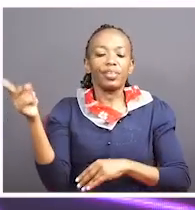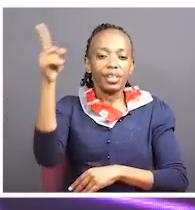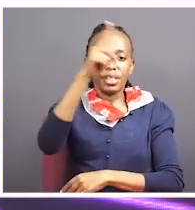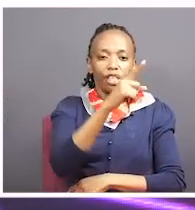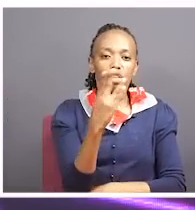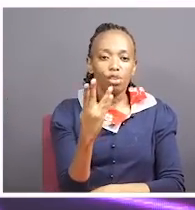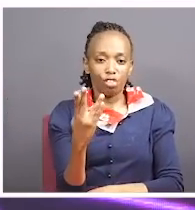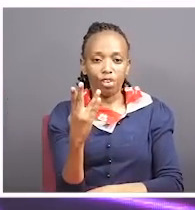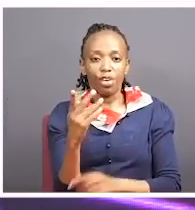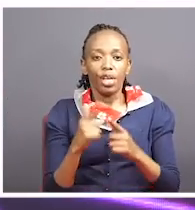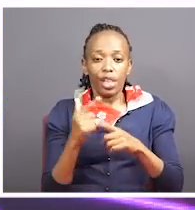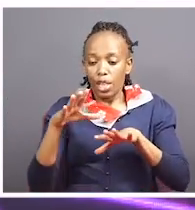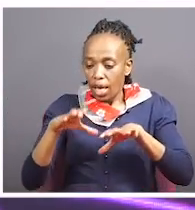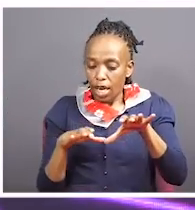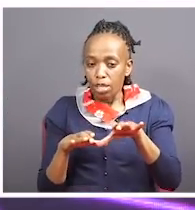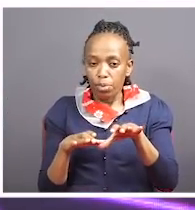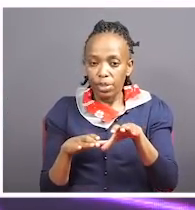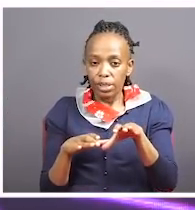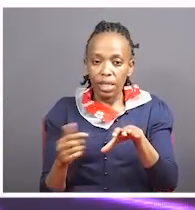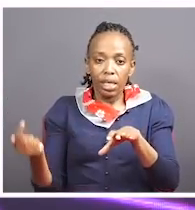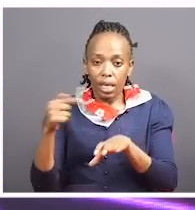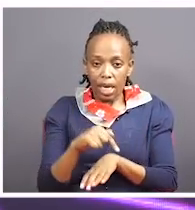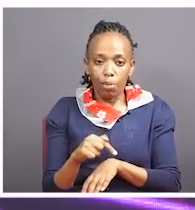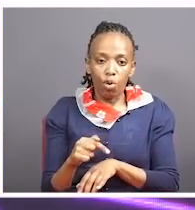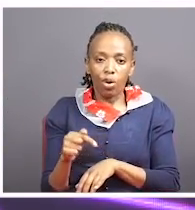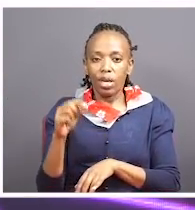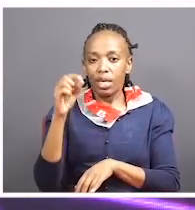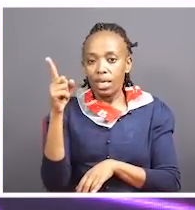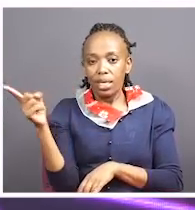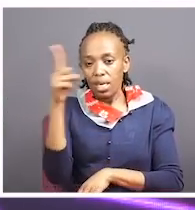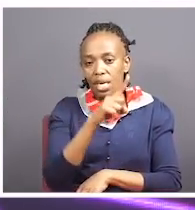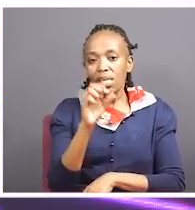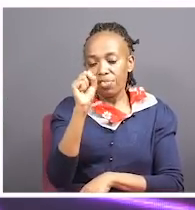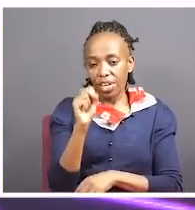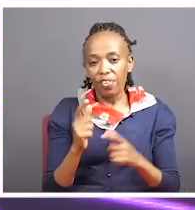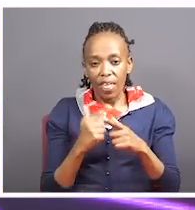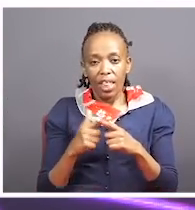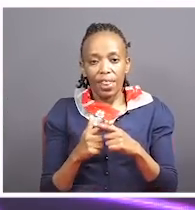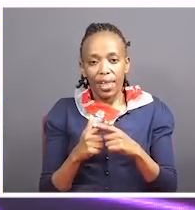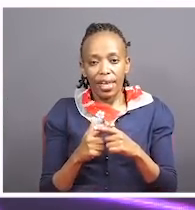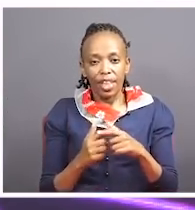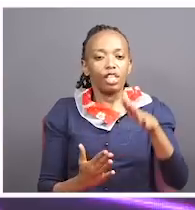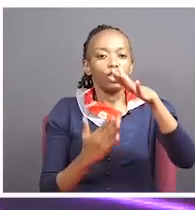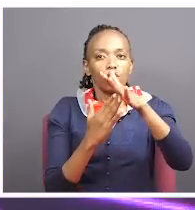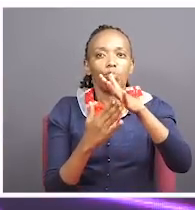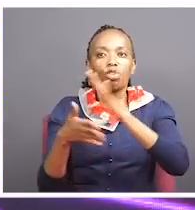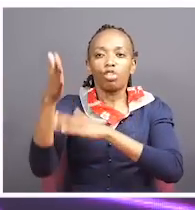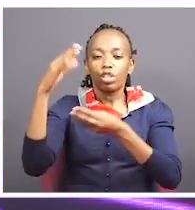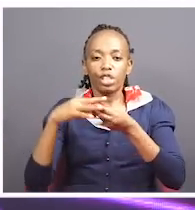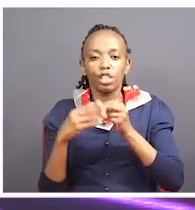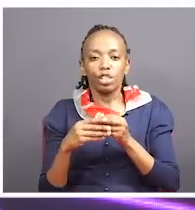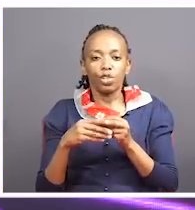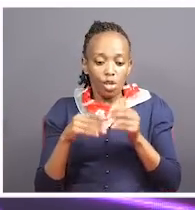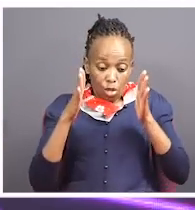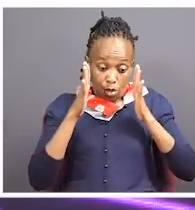four. Then the animals come in on day five. And then, of course, the epitome of God's